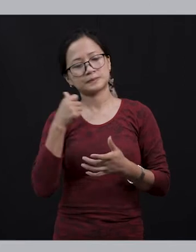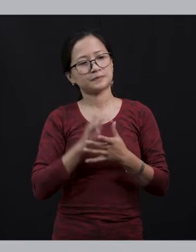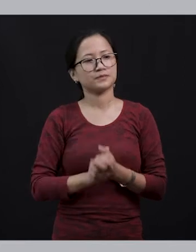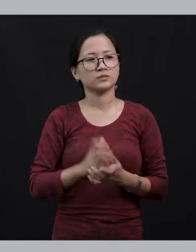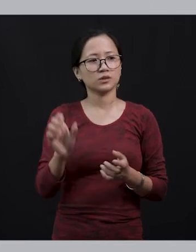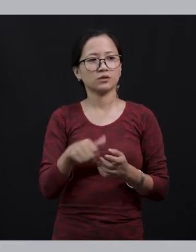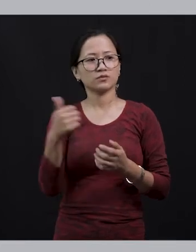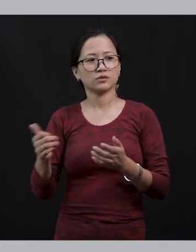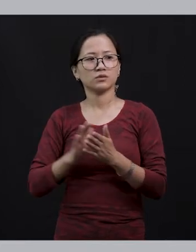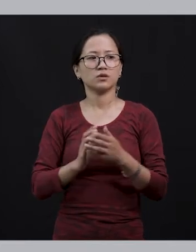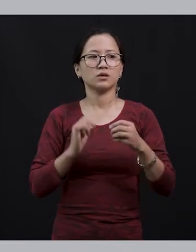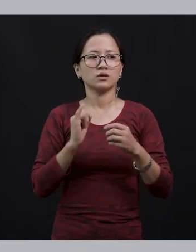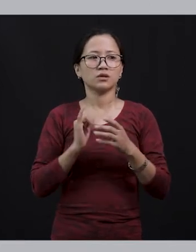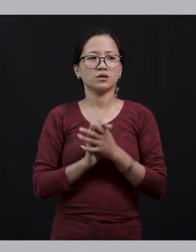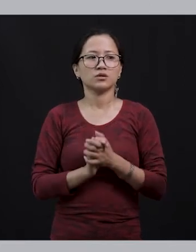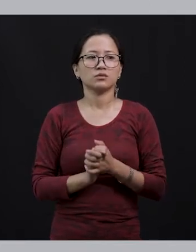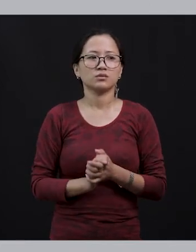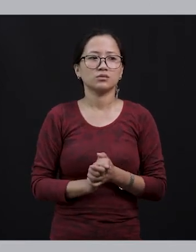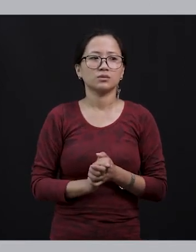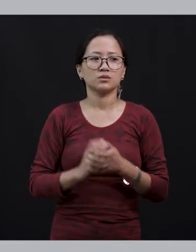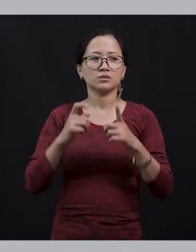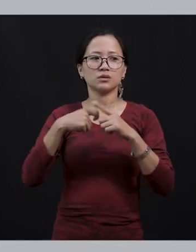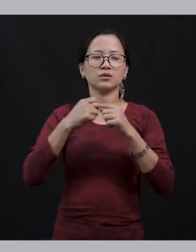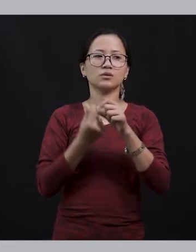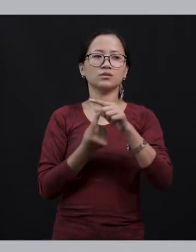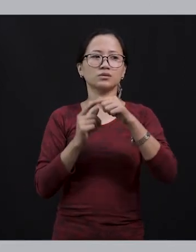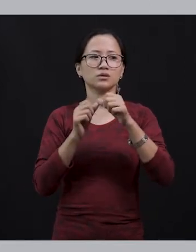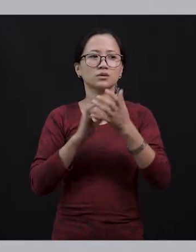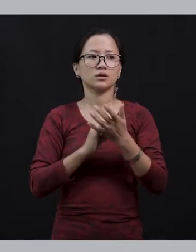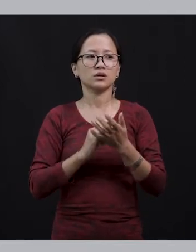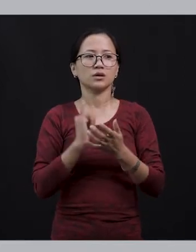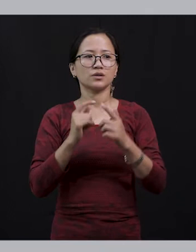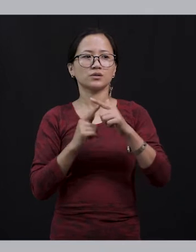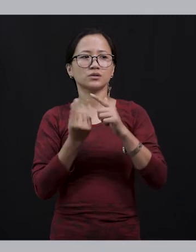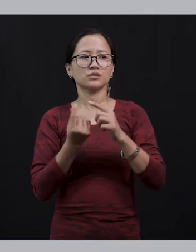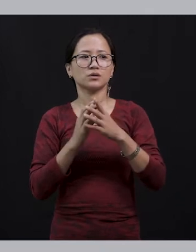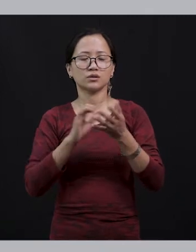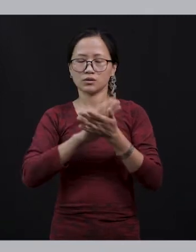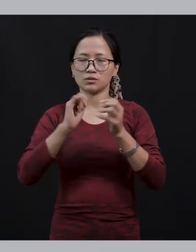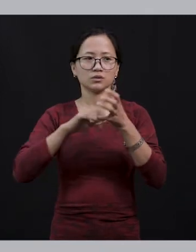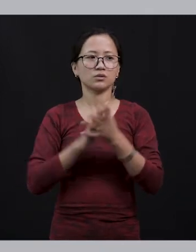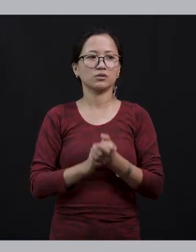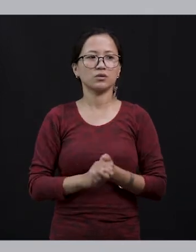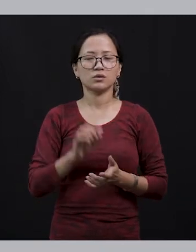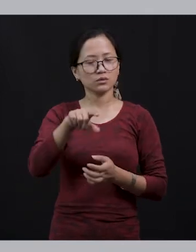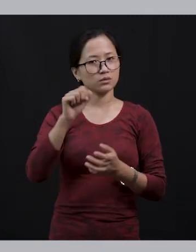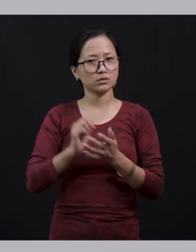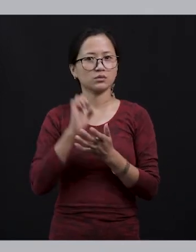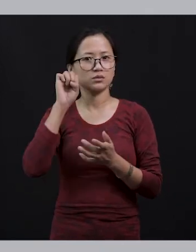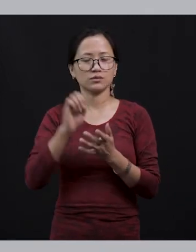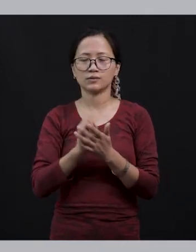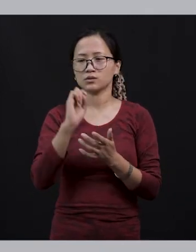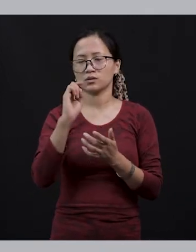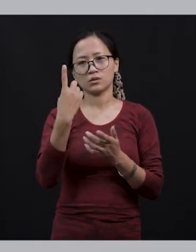After Qutbuddin Aibak comes Iltumish. So now Iltumish was the son-in-law of Aibak and he was also